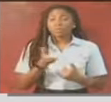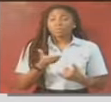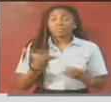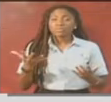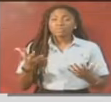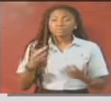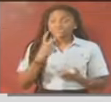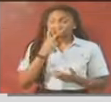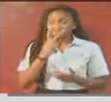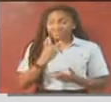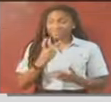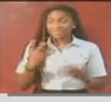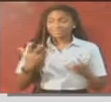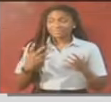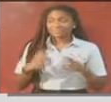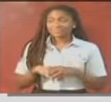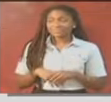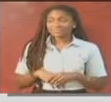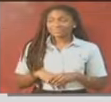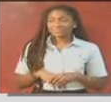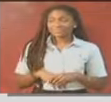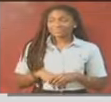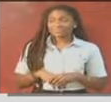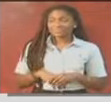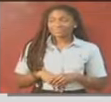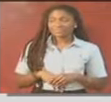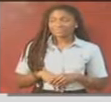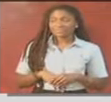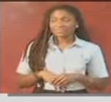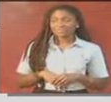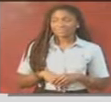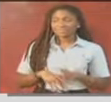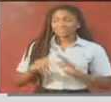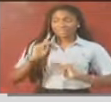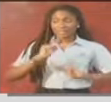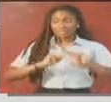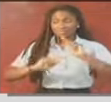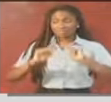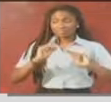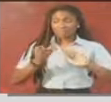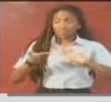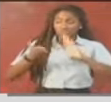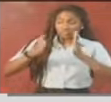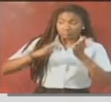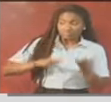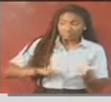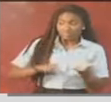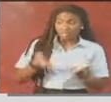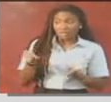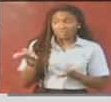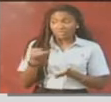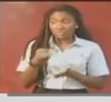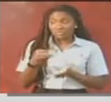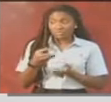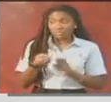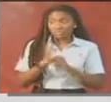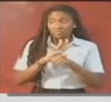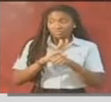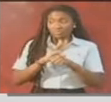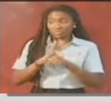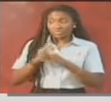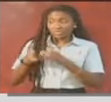different pattern in the next slide, where the persons who have passed on from COVID-19, next slide please,